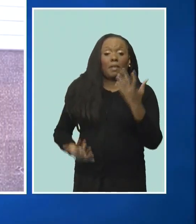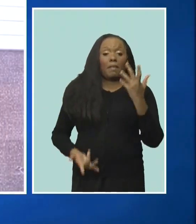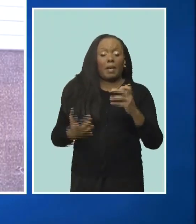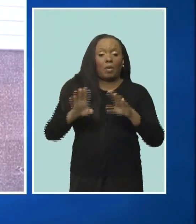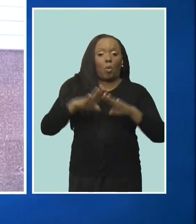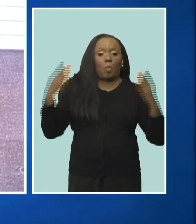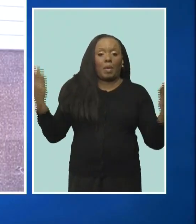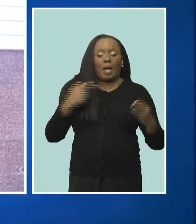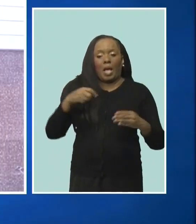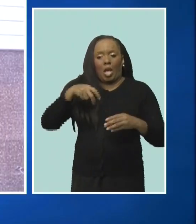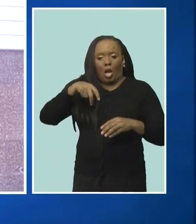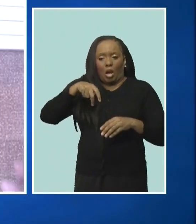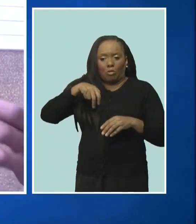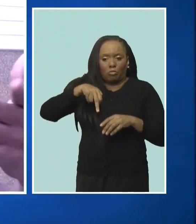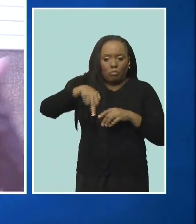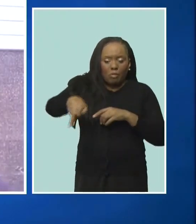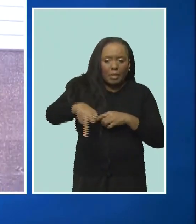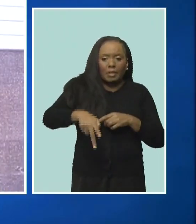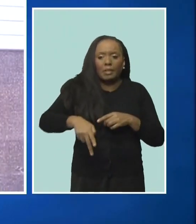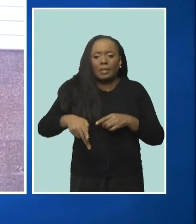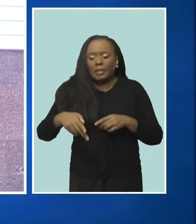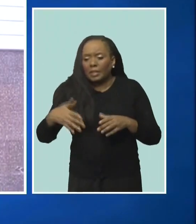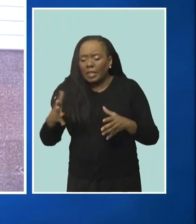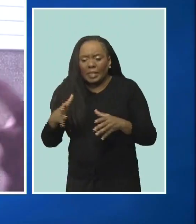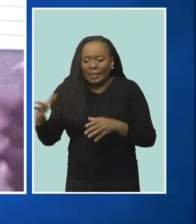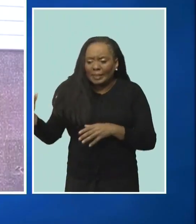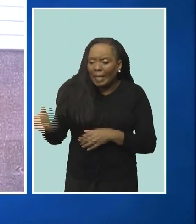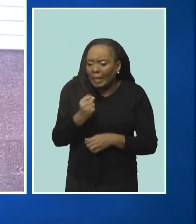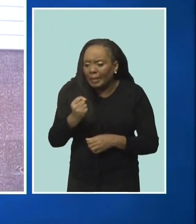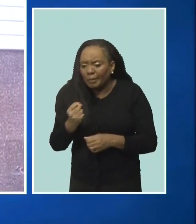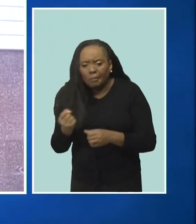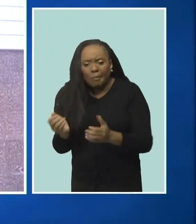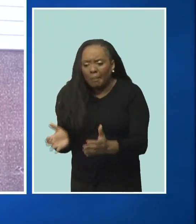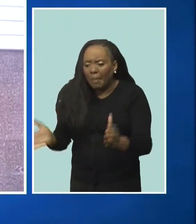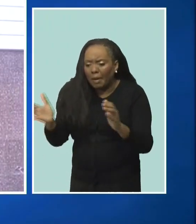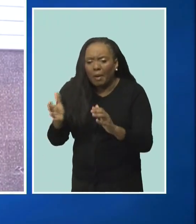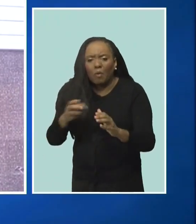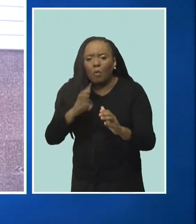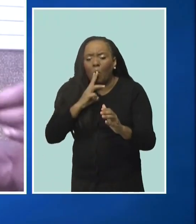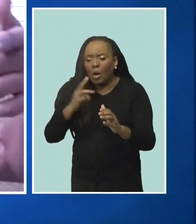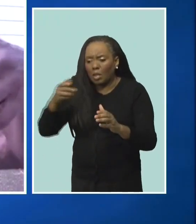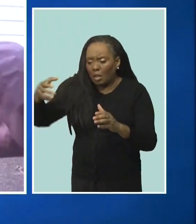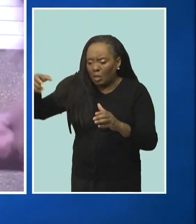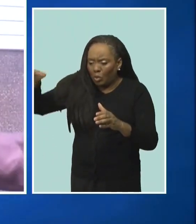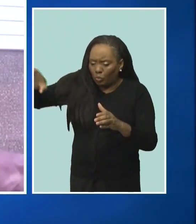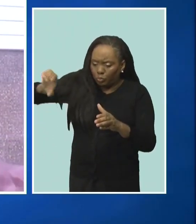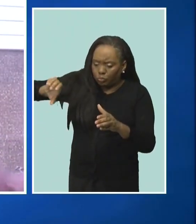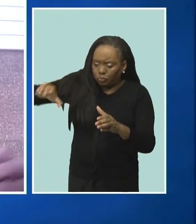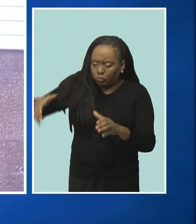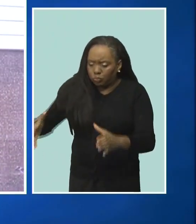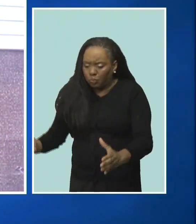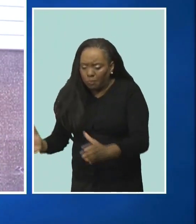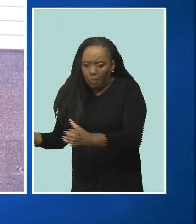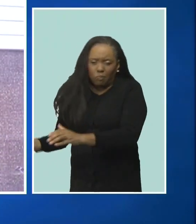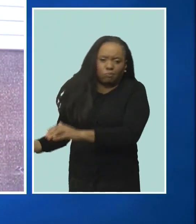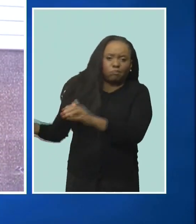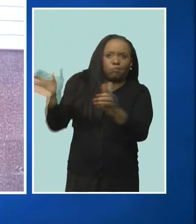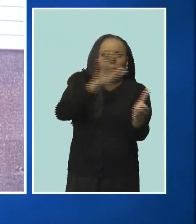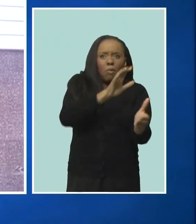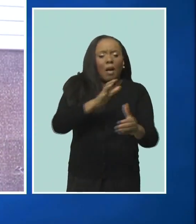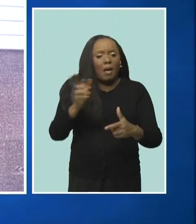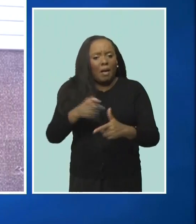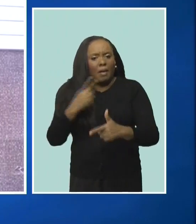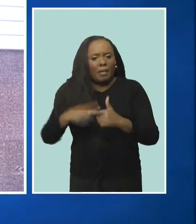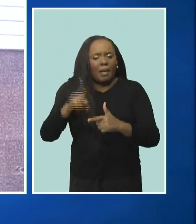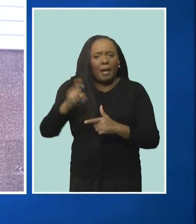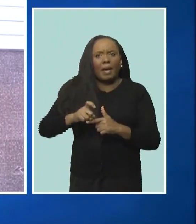running, snatch out a bucket with some water and I put it on the fire at first. Then I had to come back to get a hose,